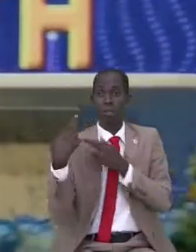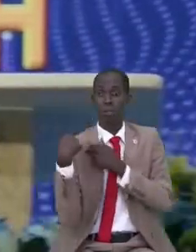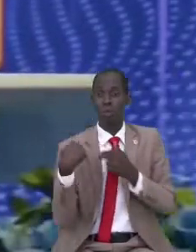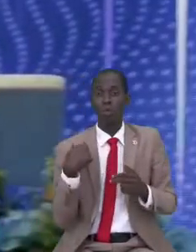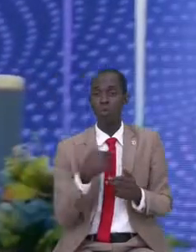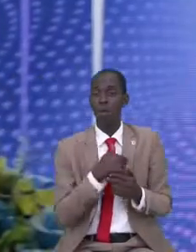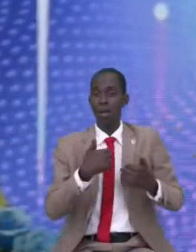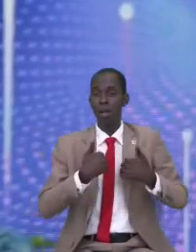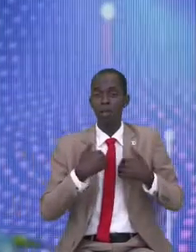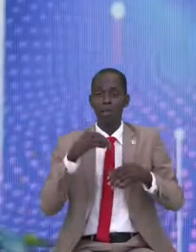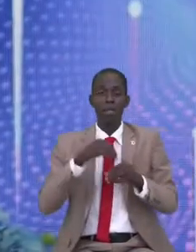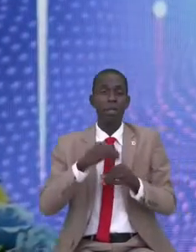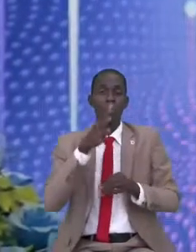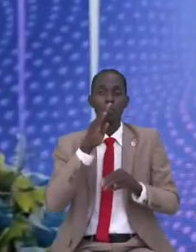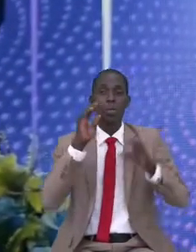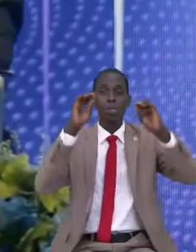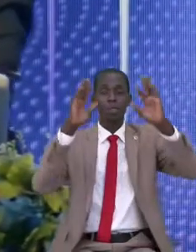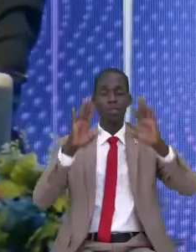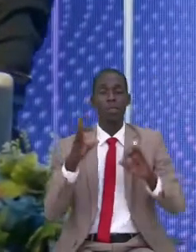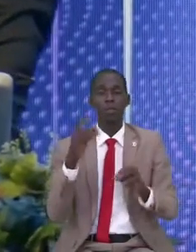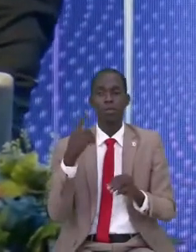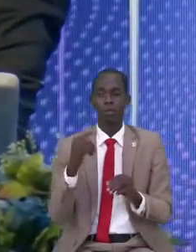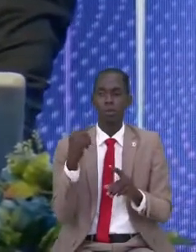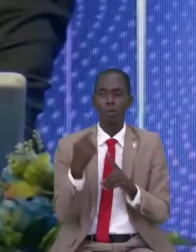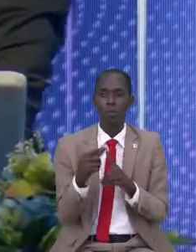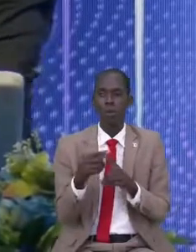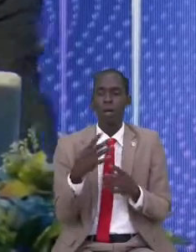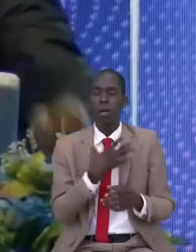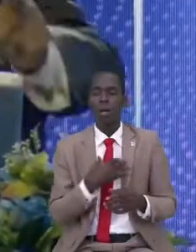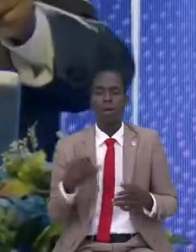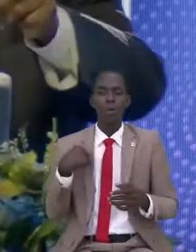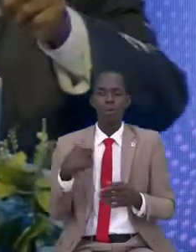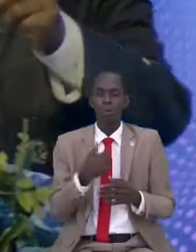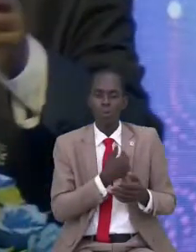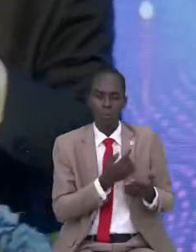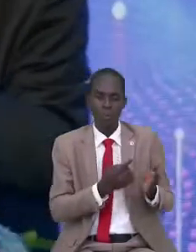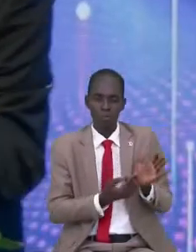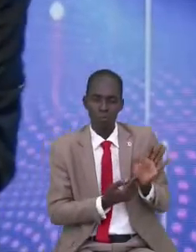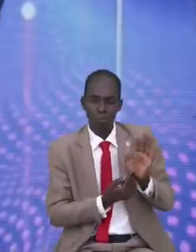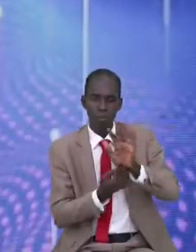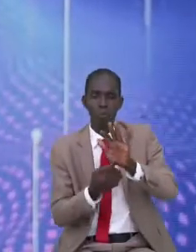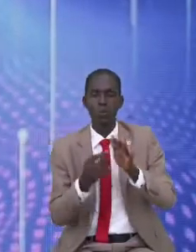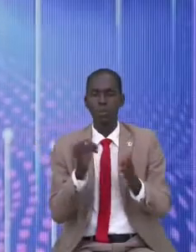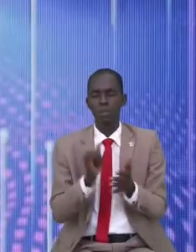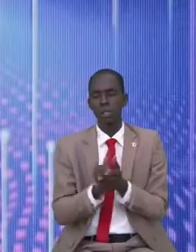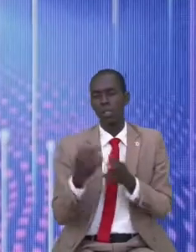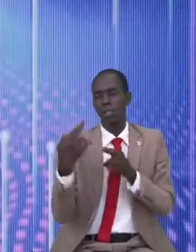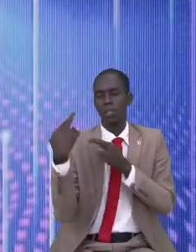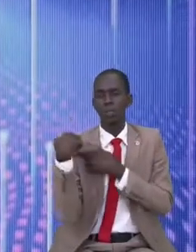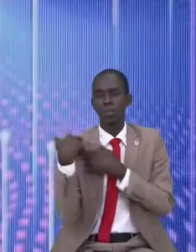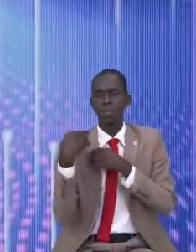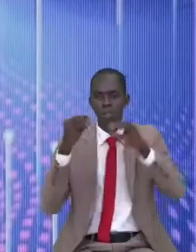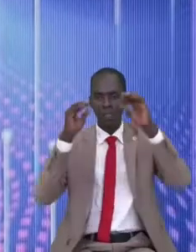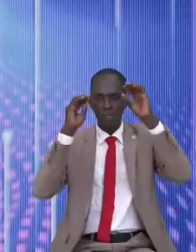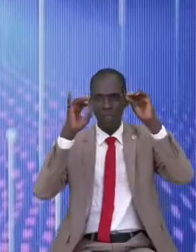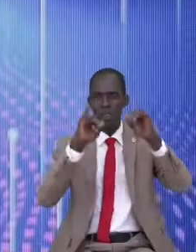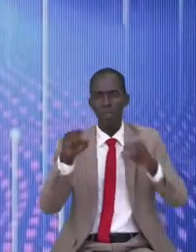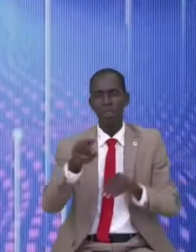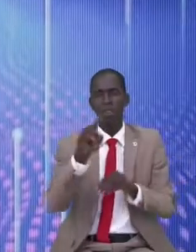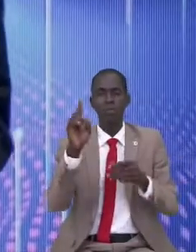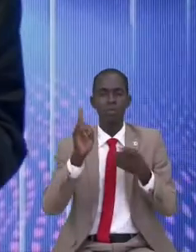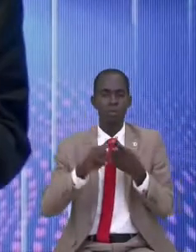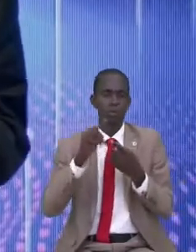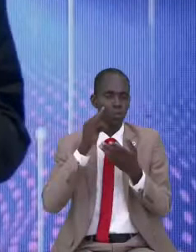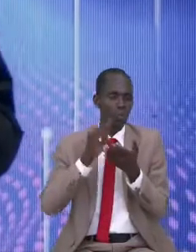the word, and we carry out that responsibility, teaching them to observe